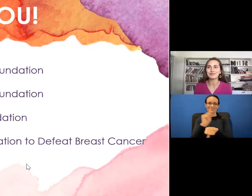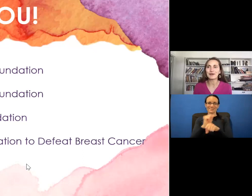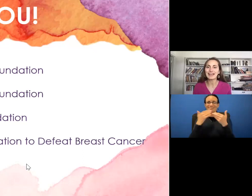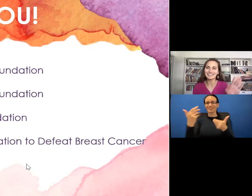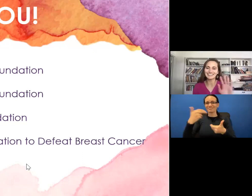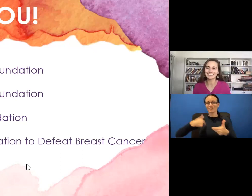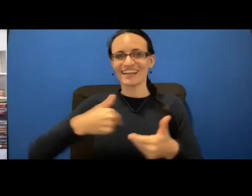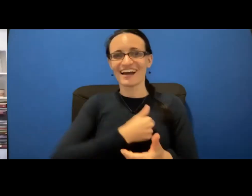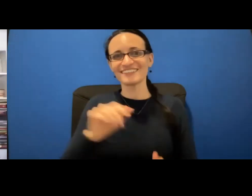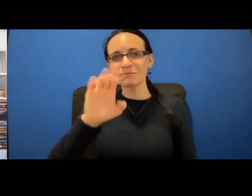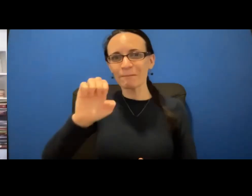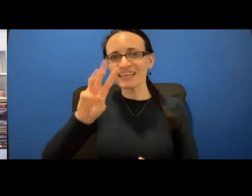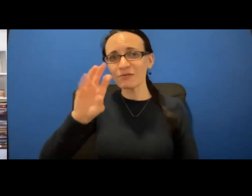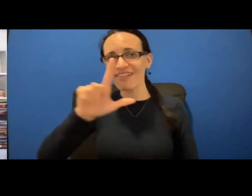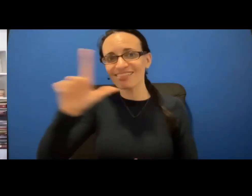Bye bye.